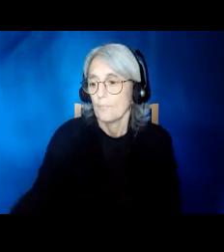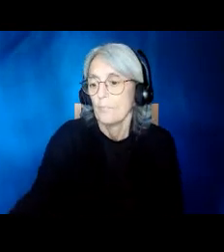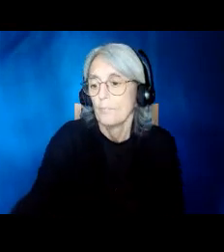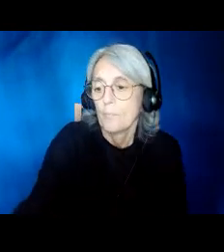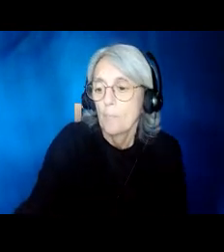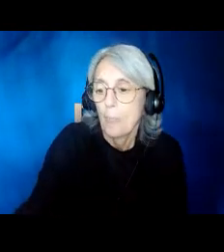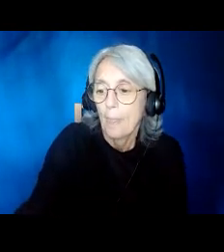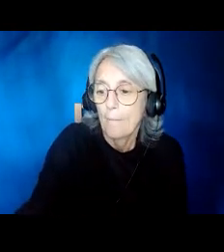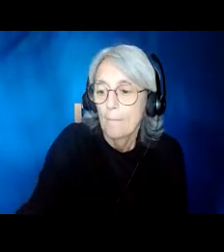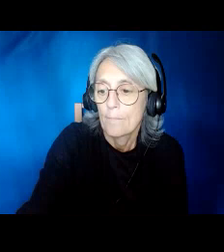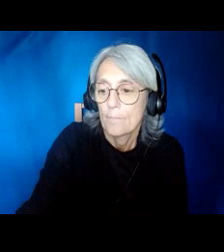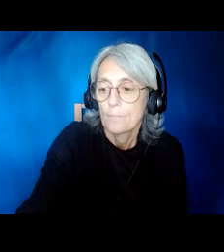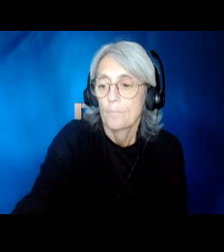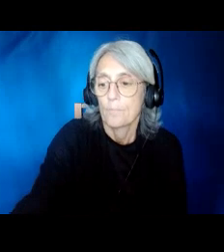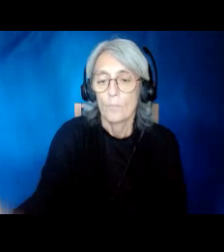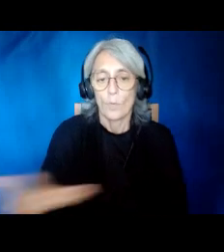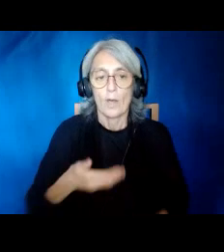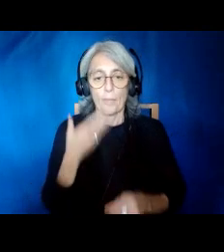Welcome, thank you for joining us.